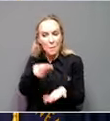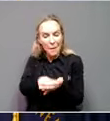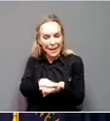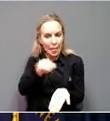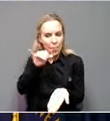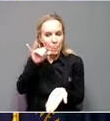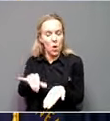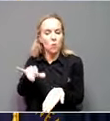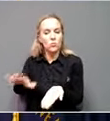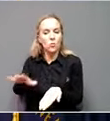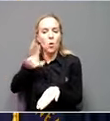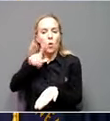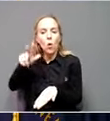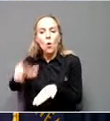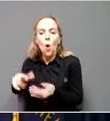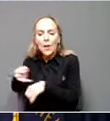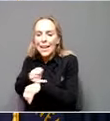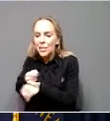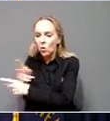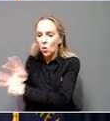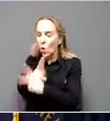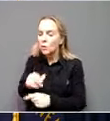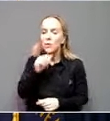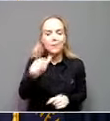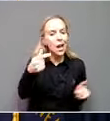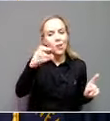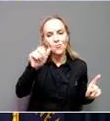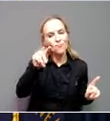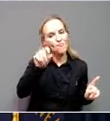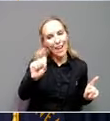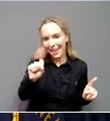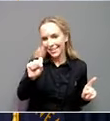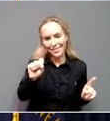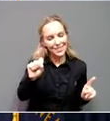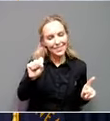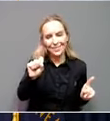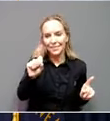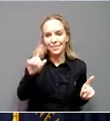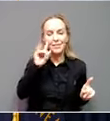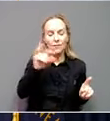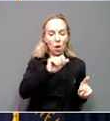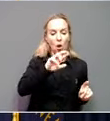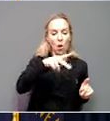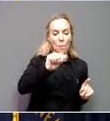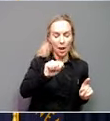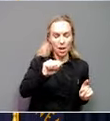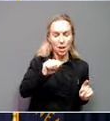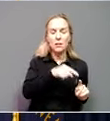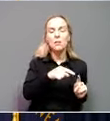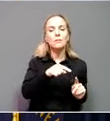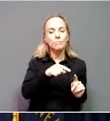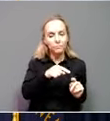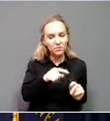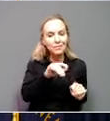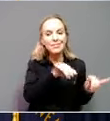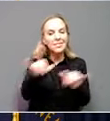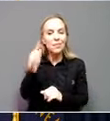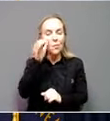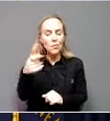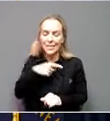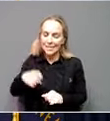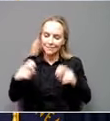interest loans. Those are not grants like we were able to do with ARPA. Certainly with ARPA, I think we need to sit down, and we